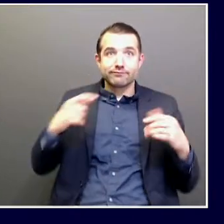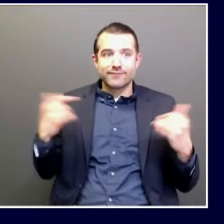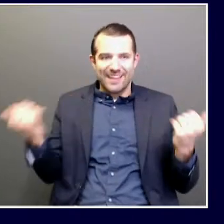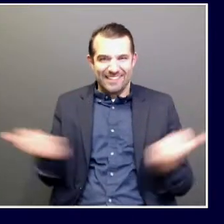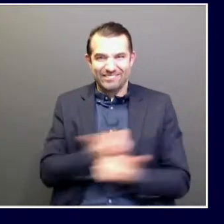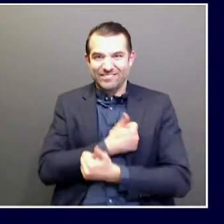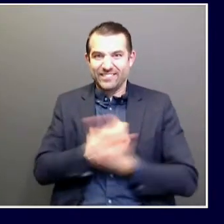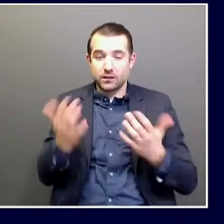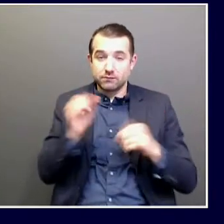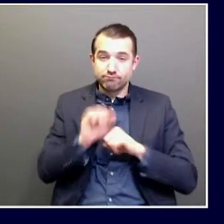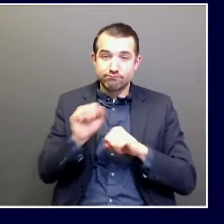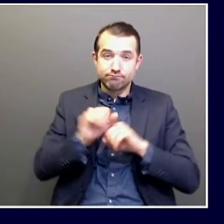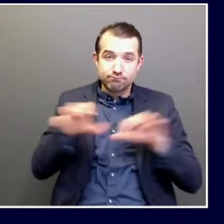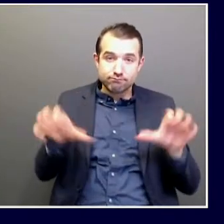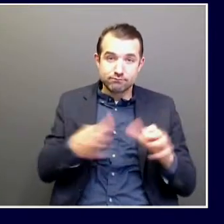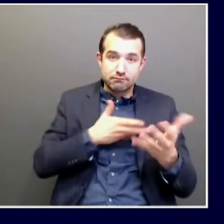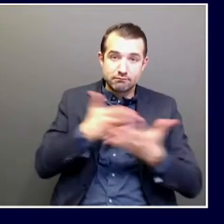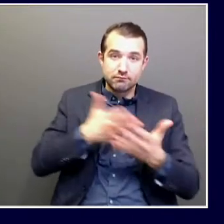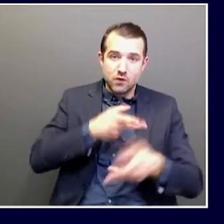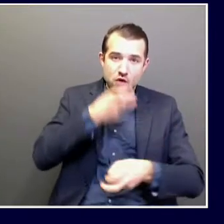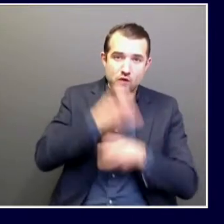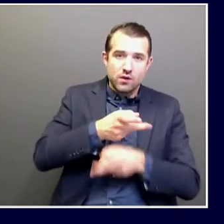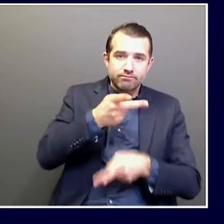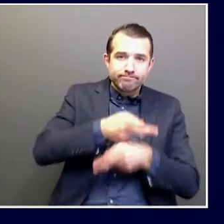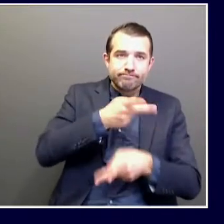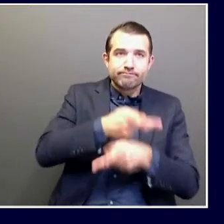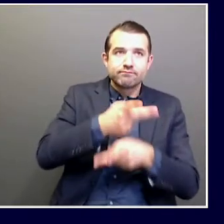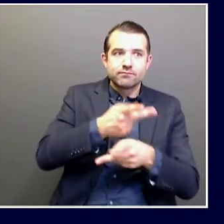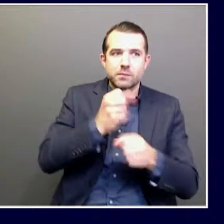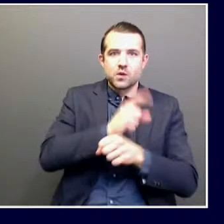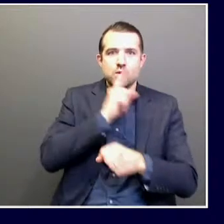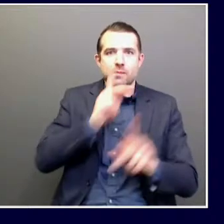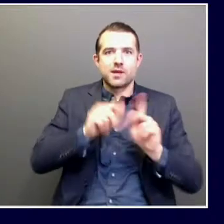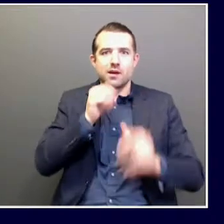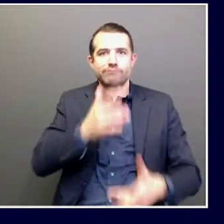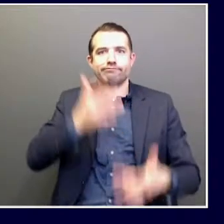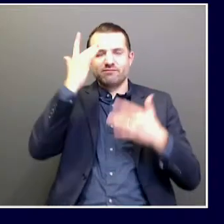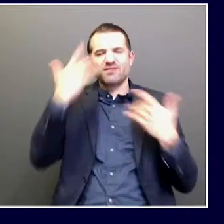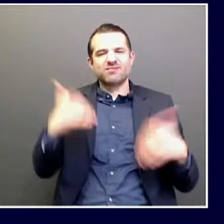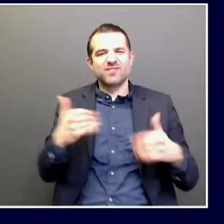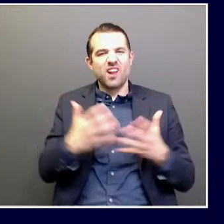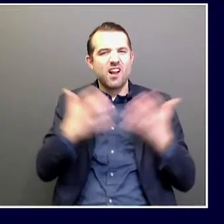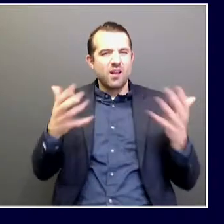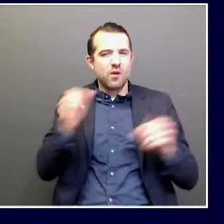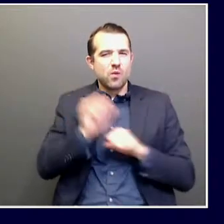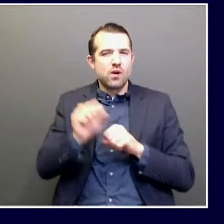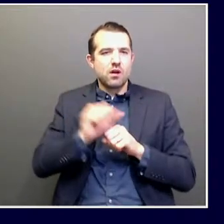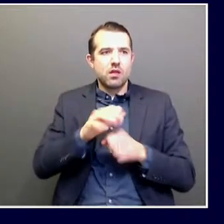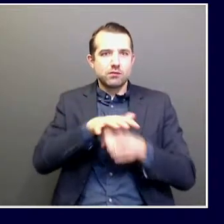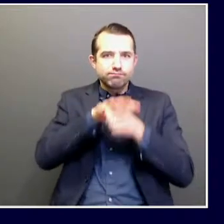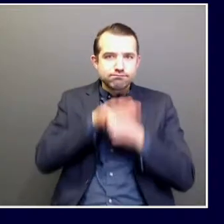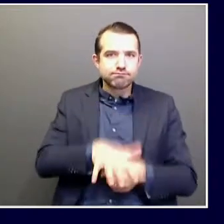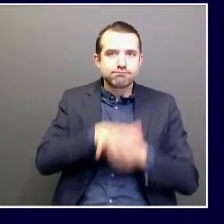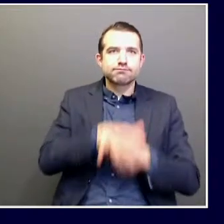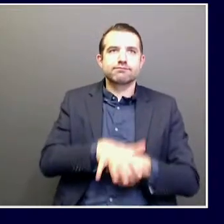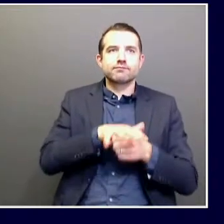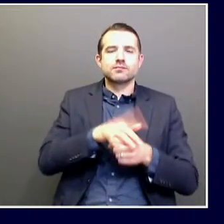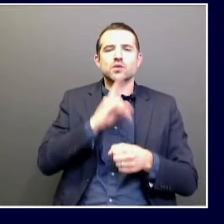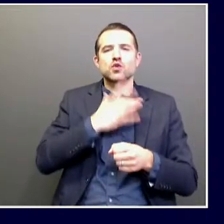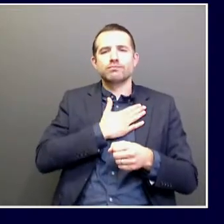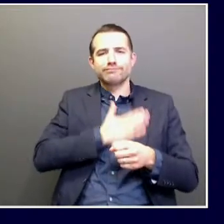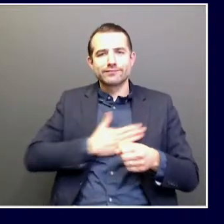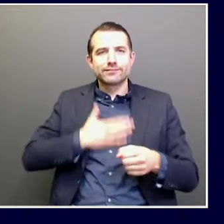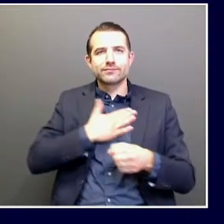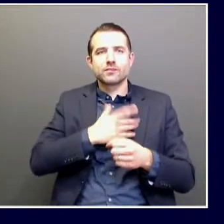Our healthcare workers are true heroes. So I hope during this holiday season, any of you has a family or friend who works in a healthcare